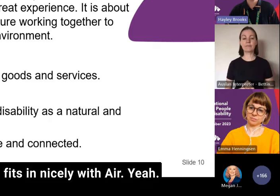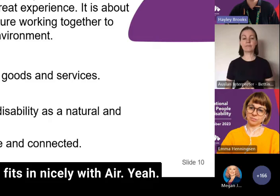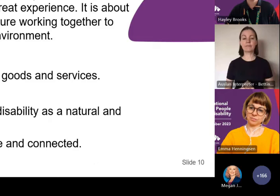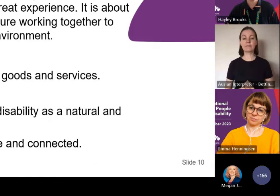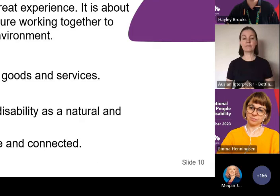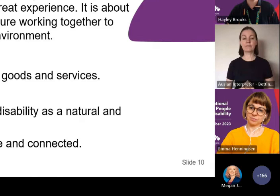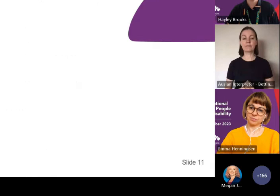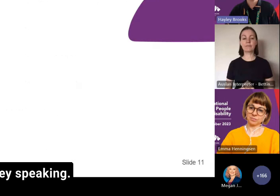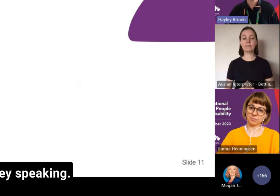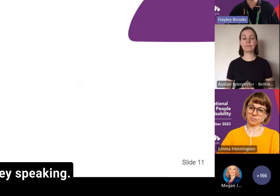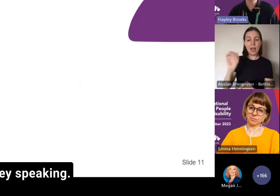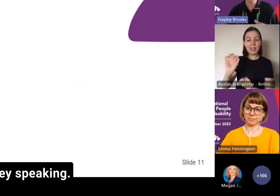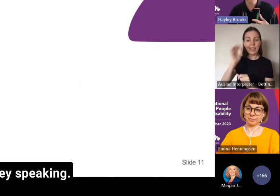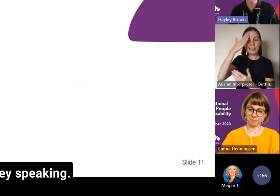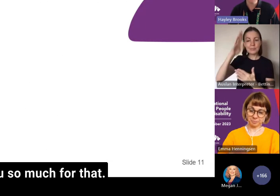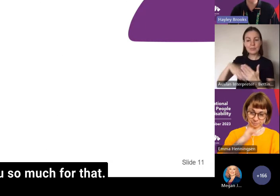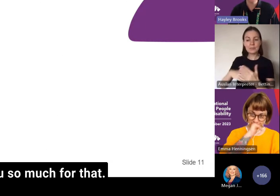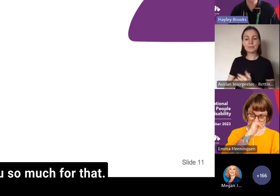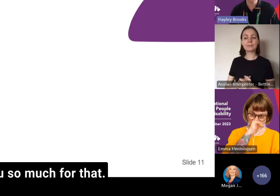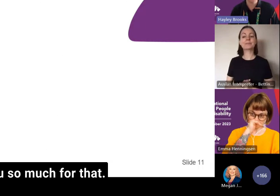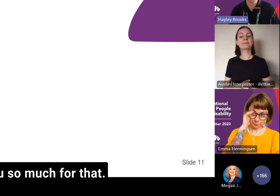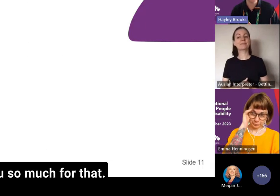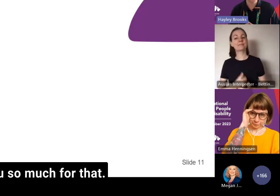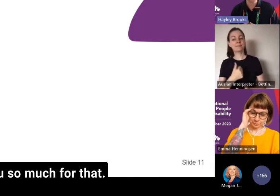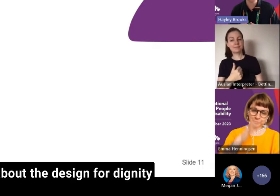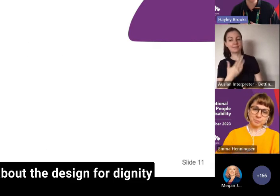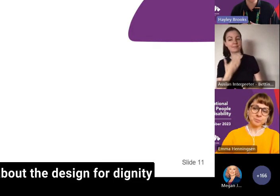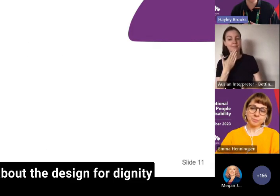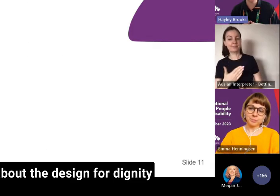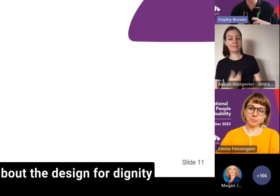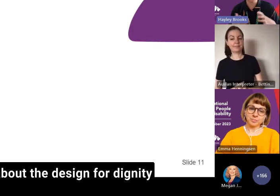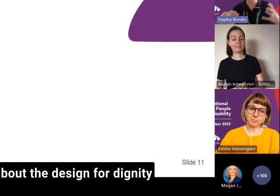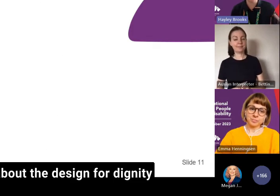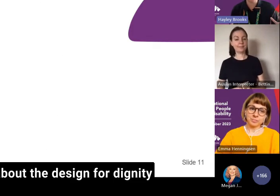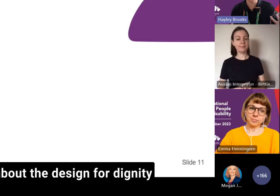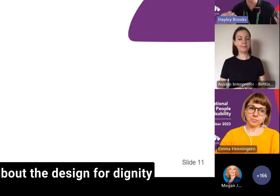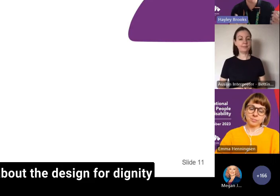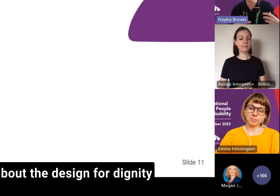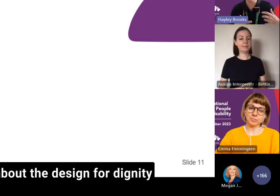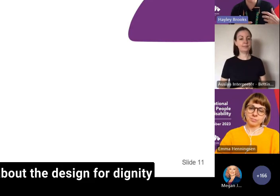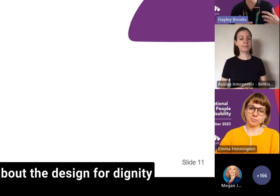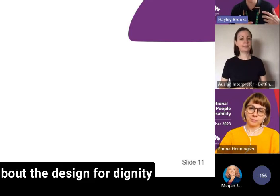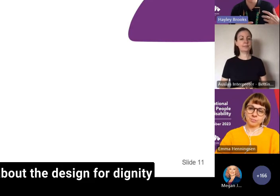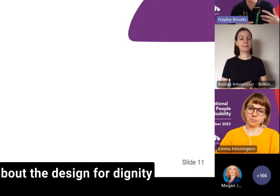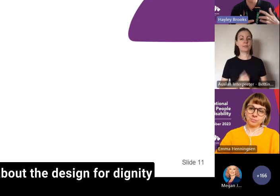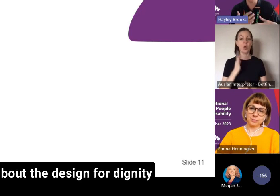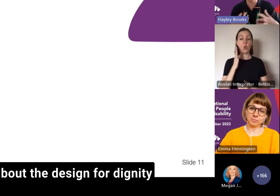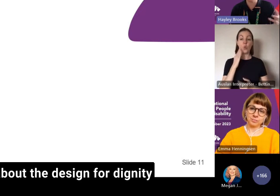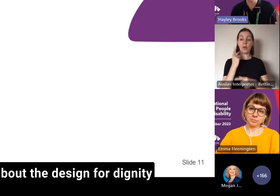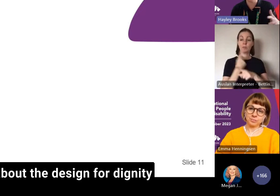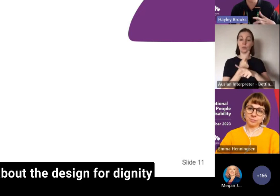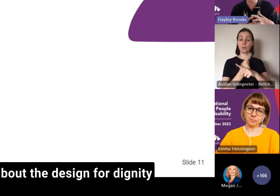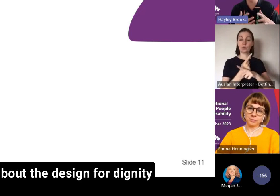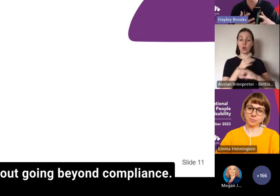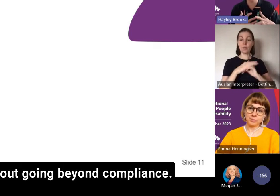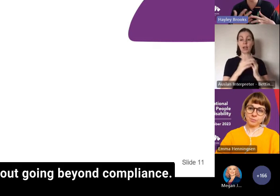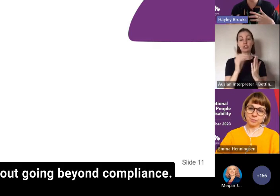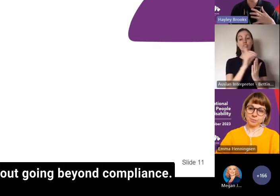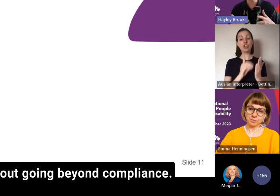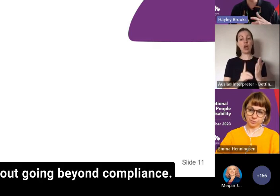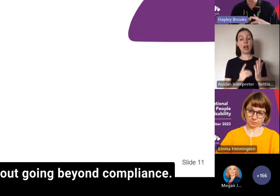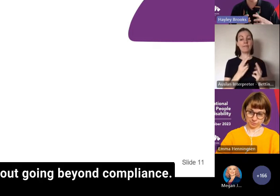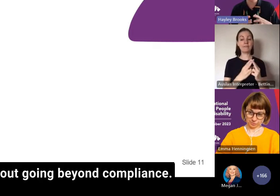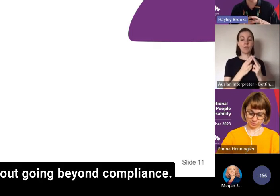Yeah. Hayley speaking. Thank you so much for that. So when we talk about the design for dignity as